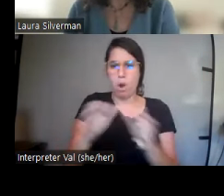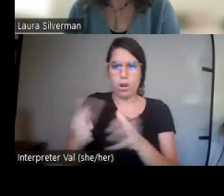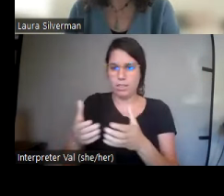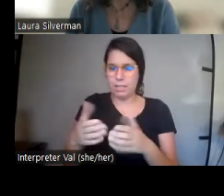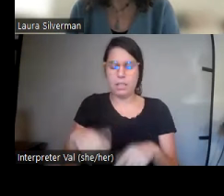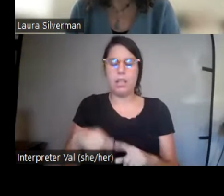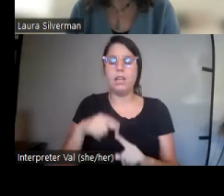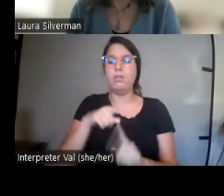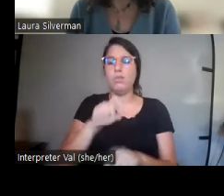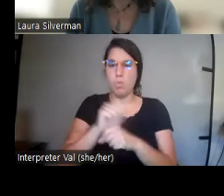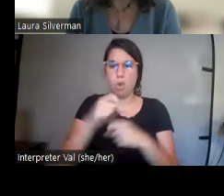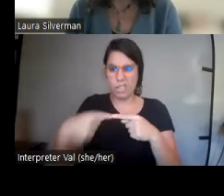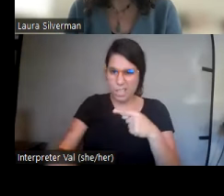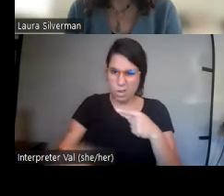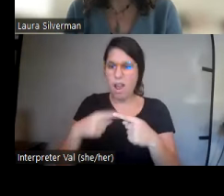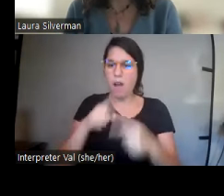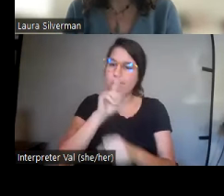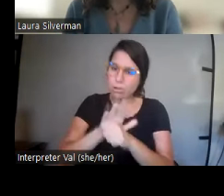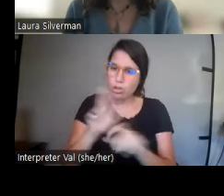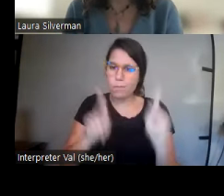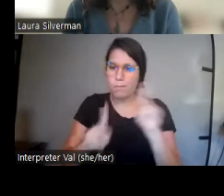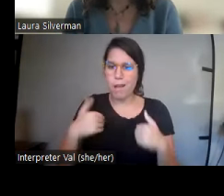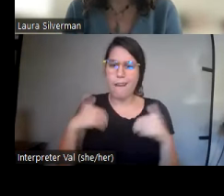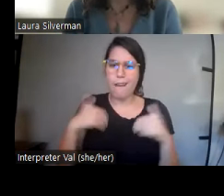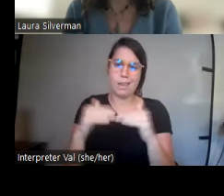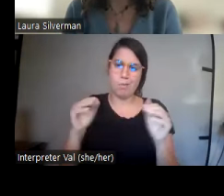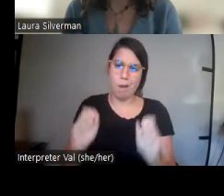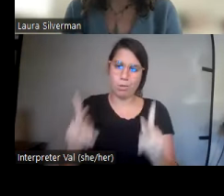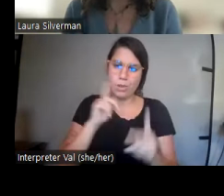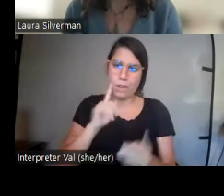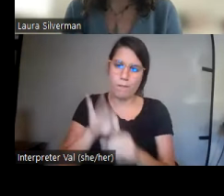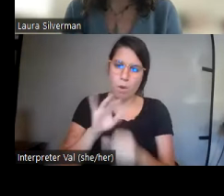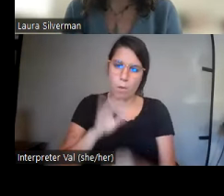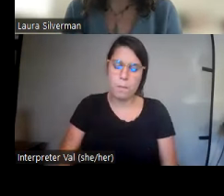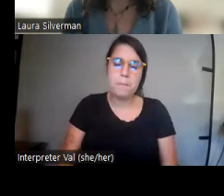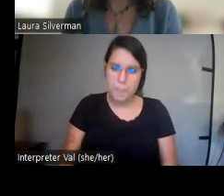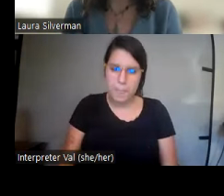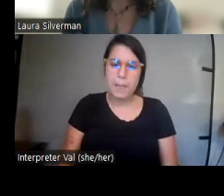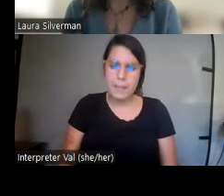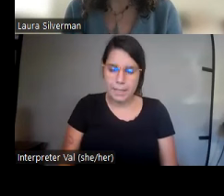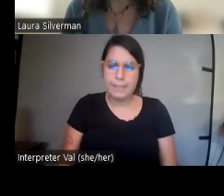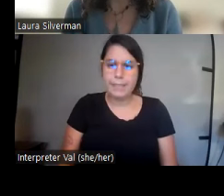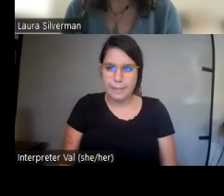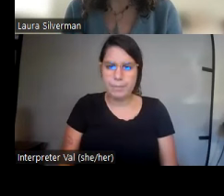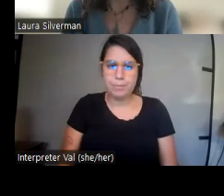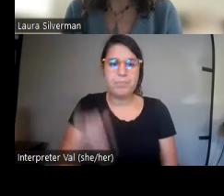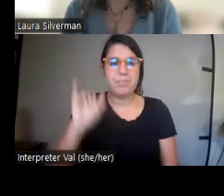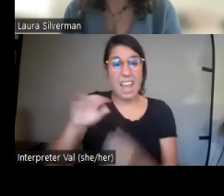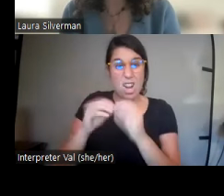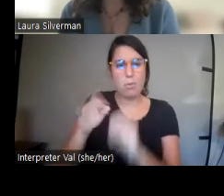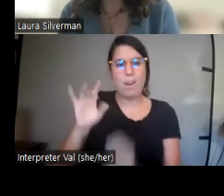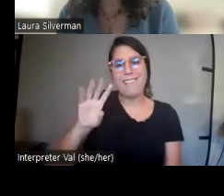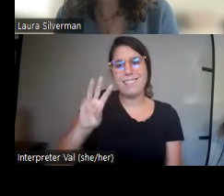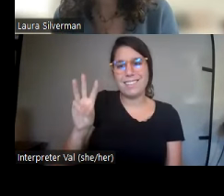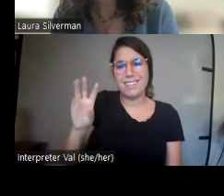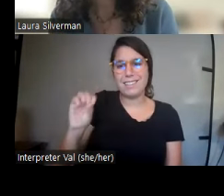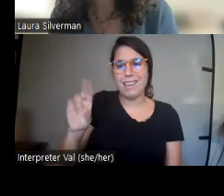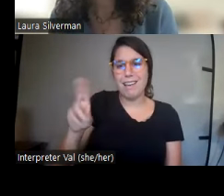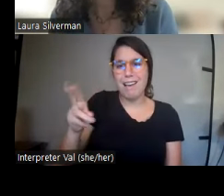ensure that people have an equal opportunity to vote. So that's the 866 Our Vote